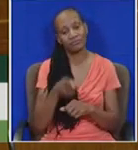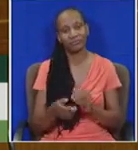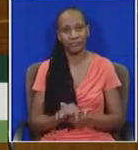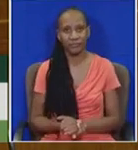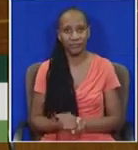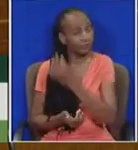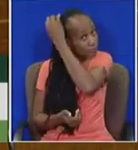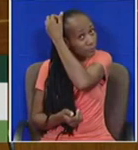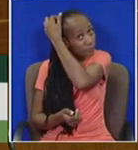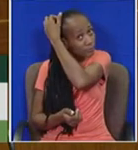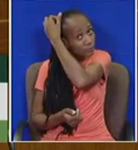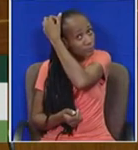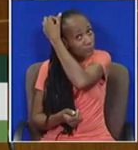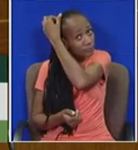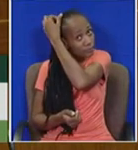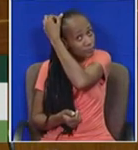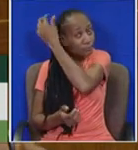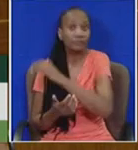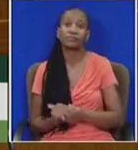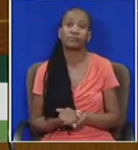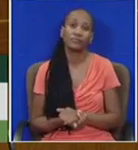I'm saying this because